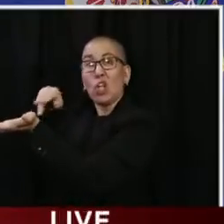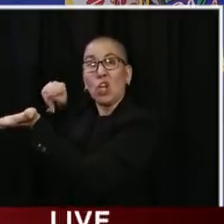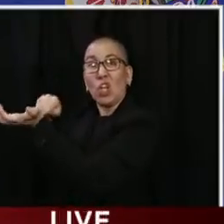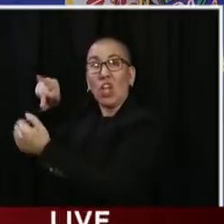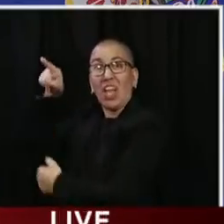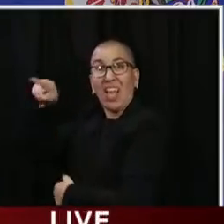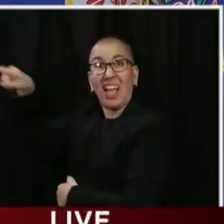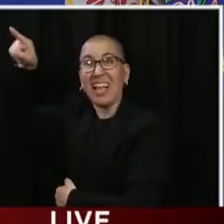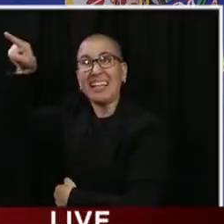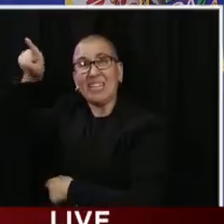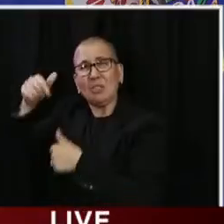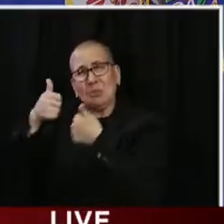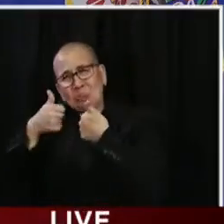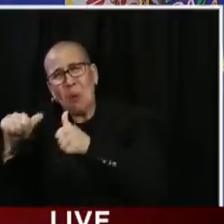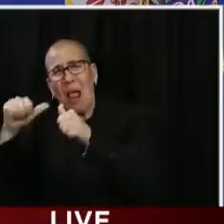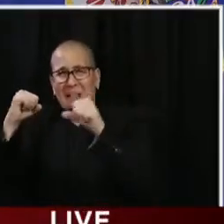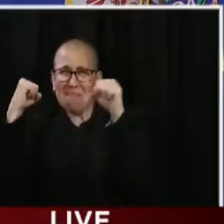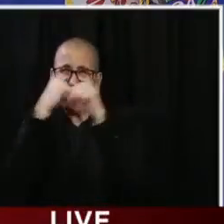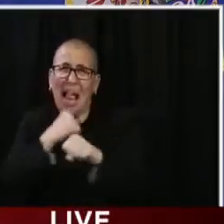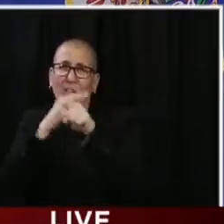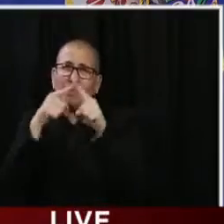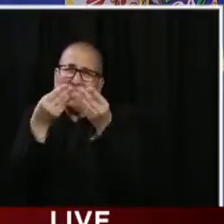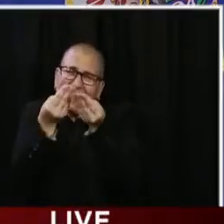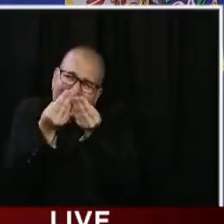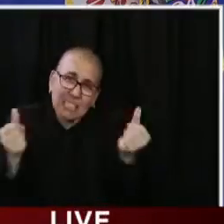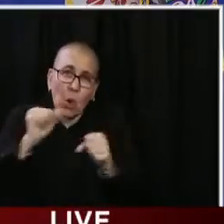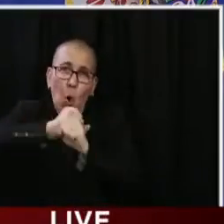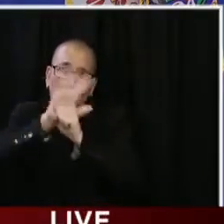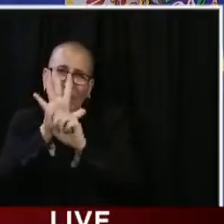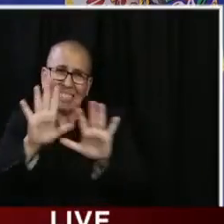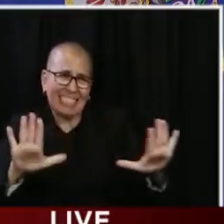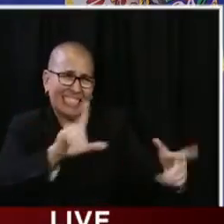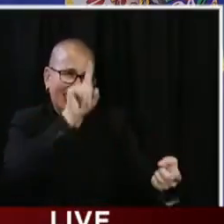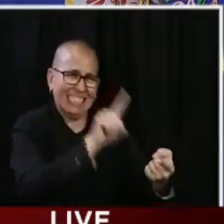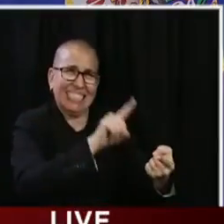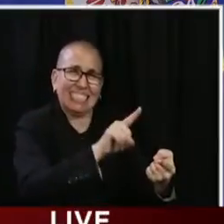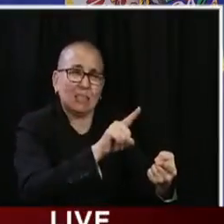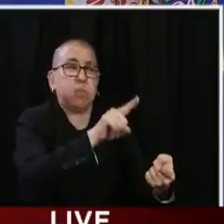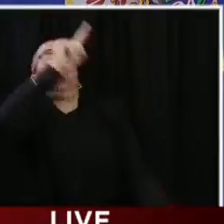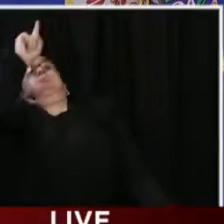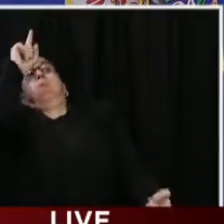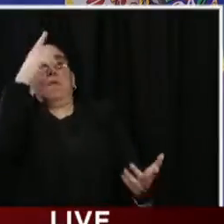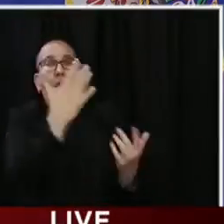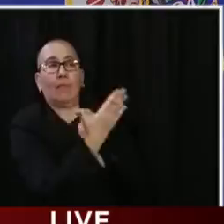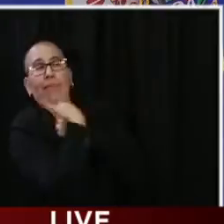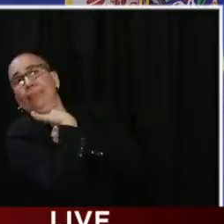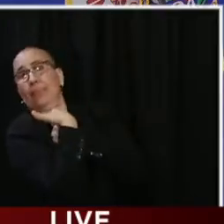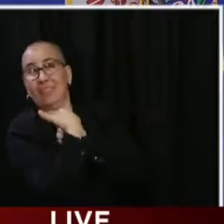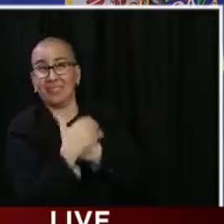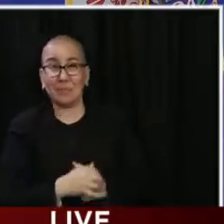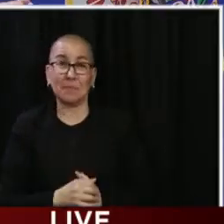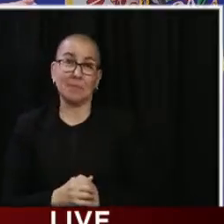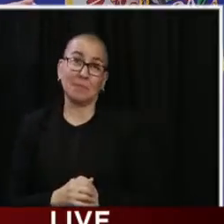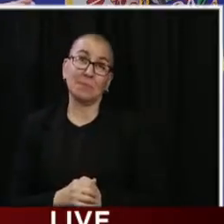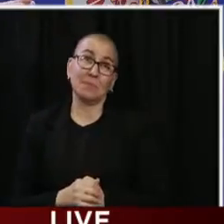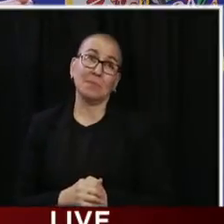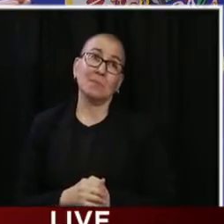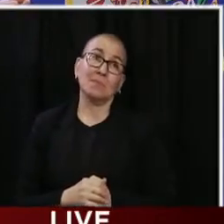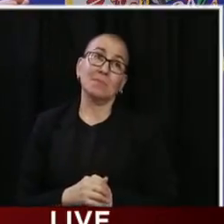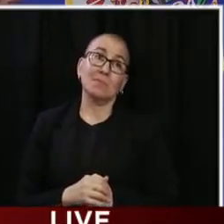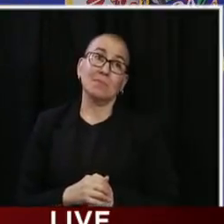this, again, this is, I'll go back before I go to questions, it's that simmering pot. We could turn it down and have it flat if we locked